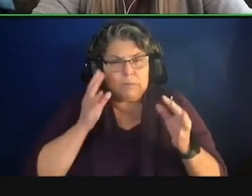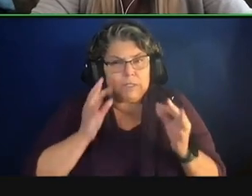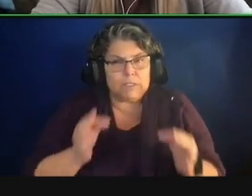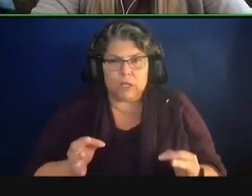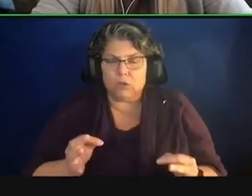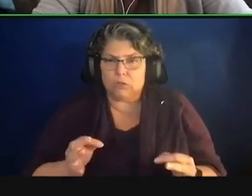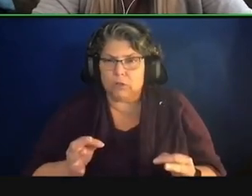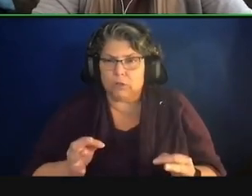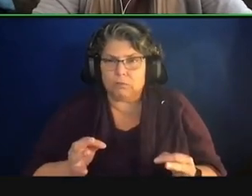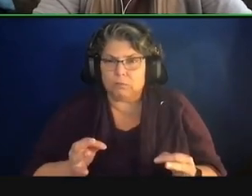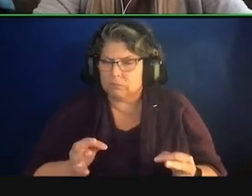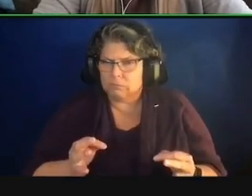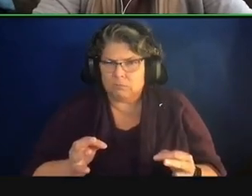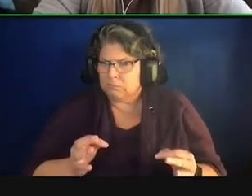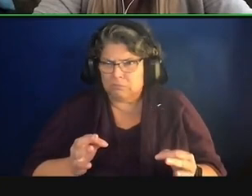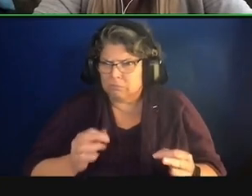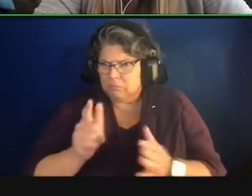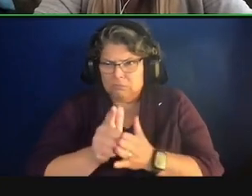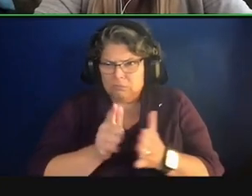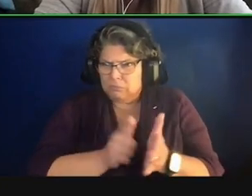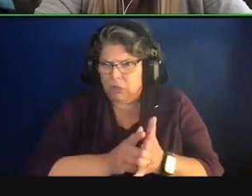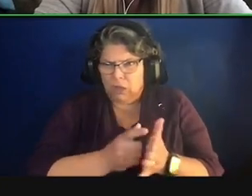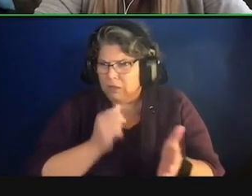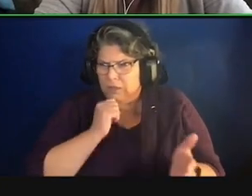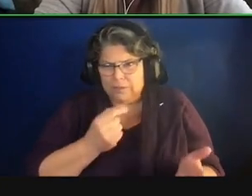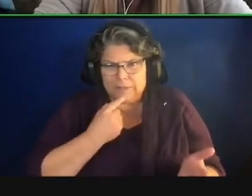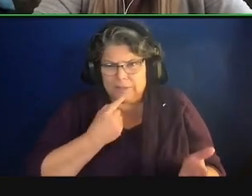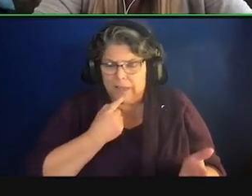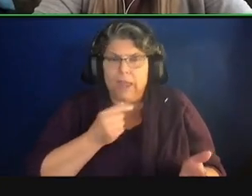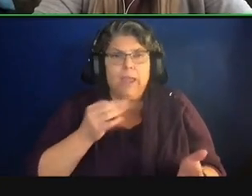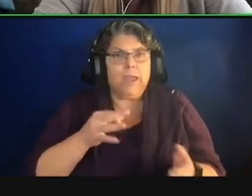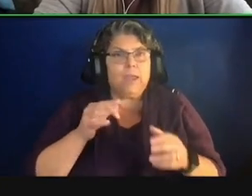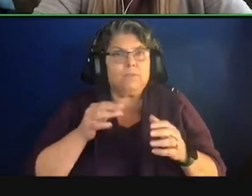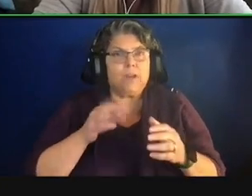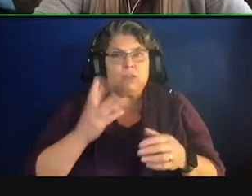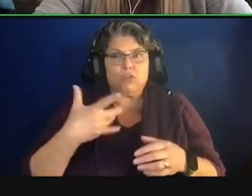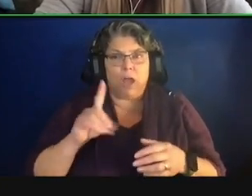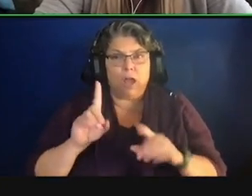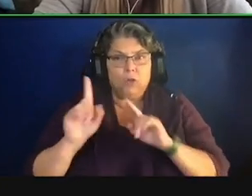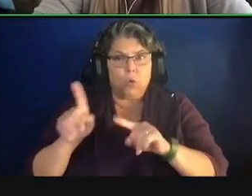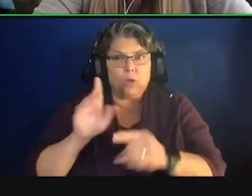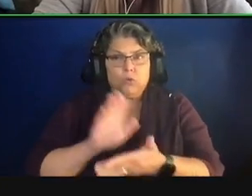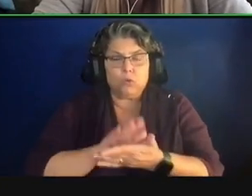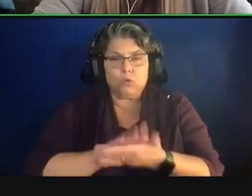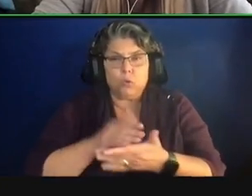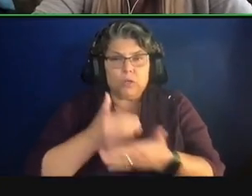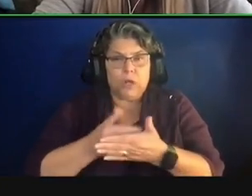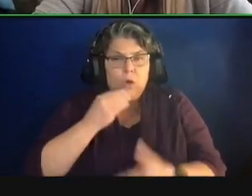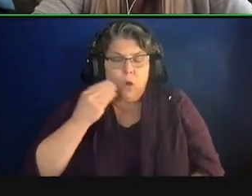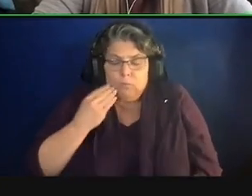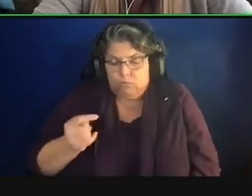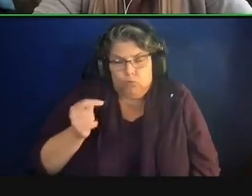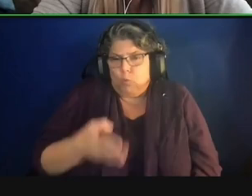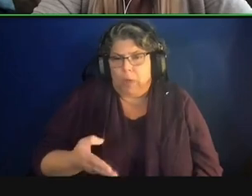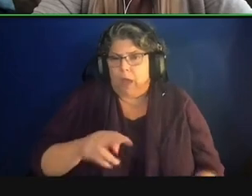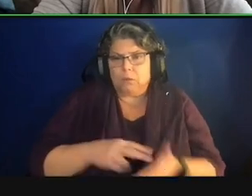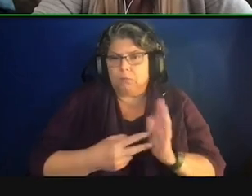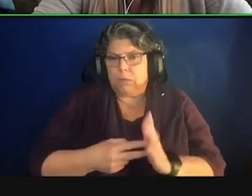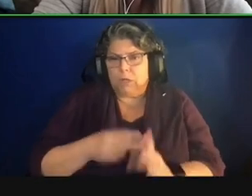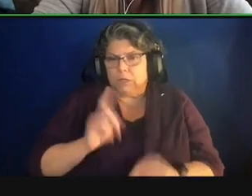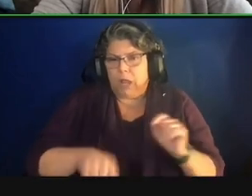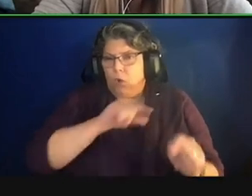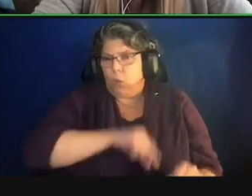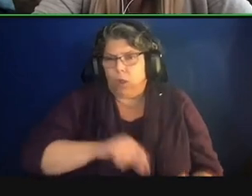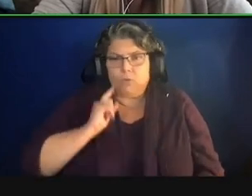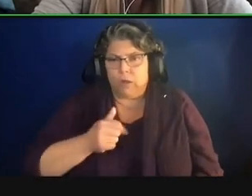not anywhere in the law that it says if a child is going to school too close to home, that's it. They don't qualify for